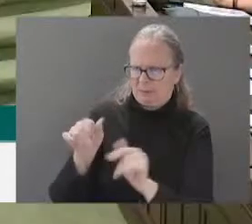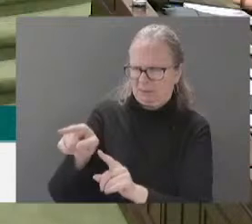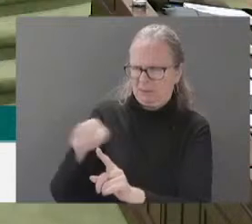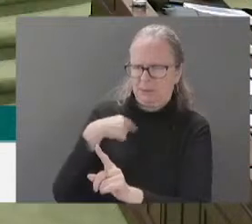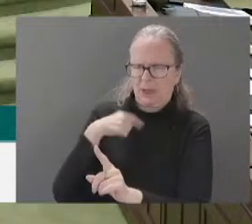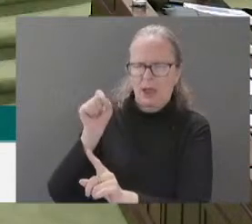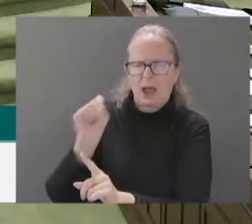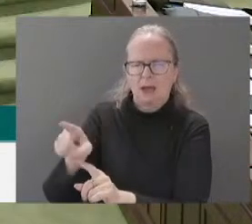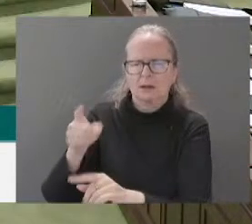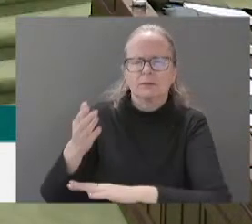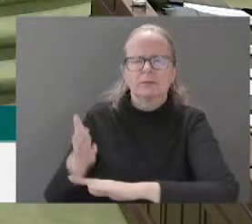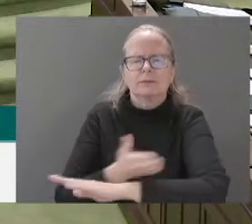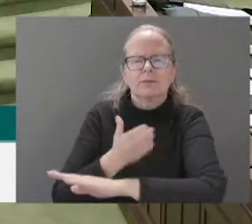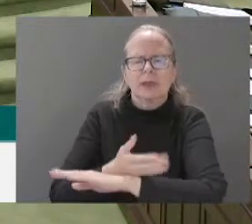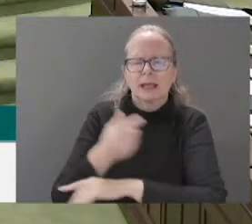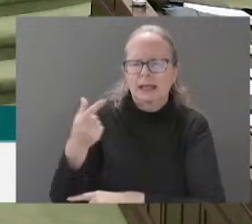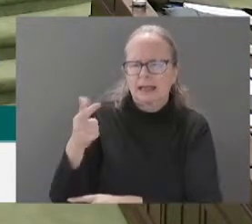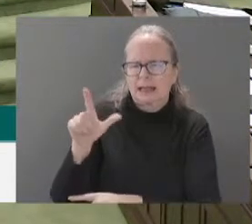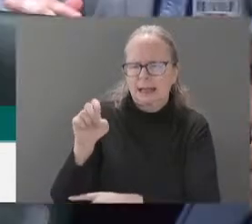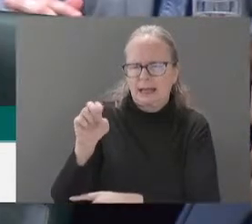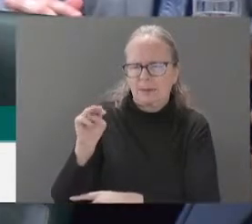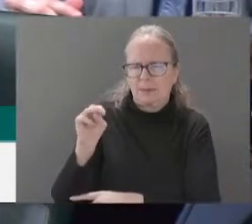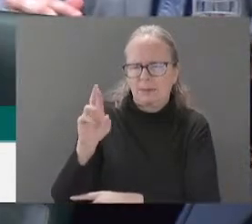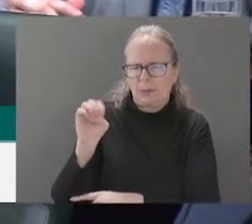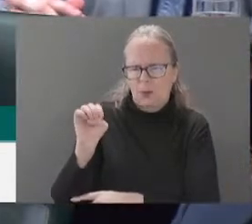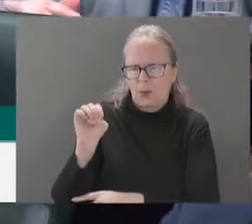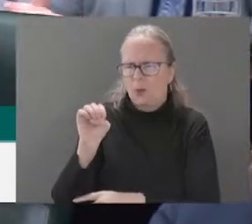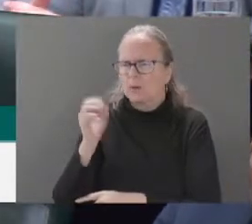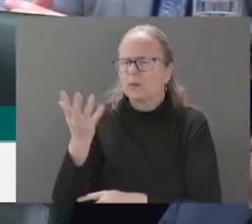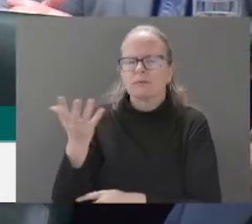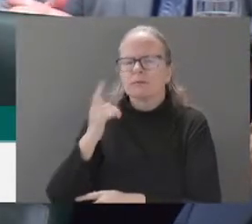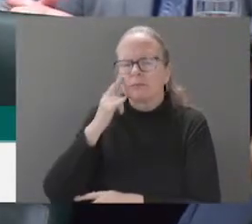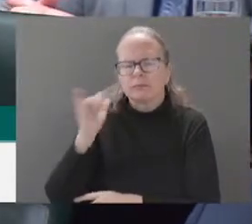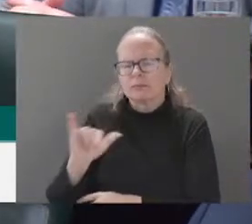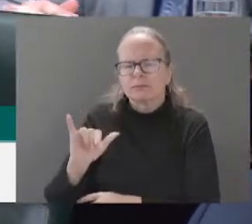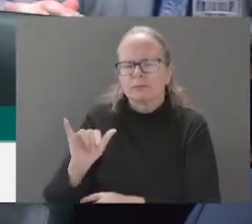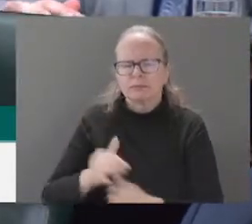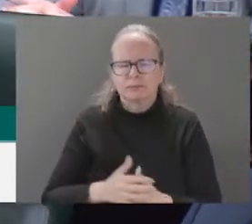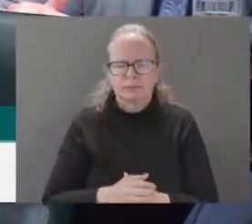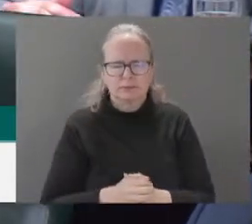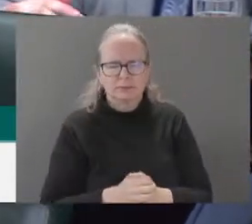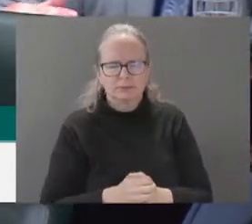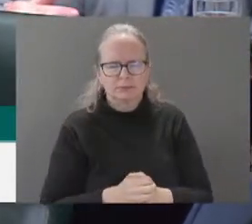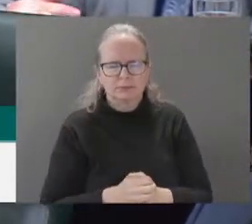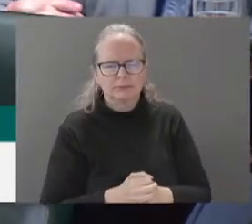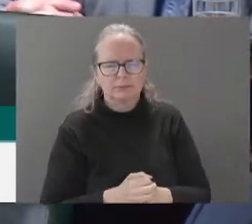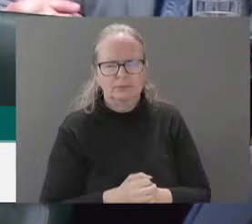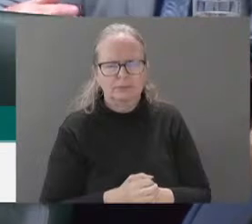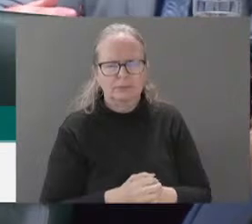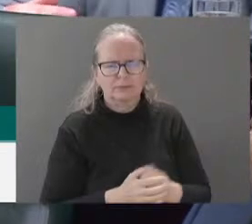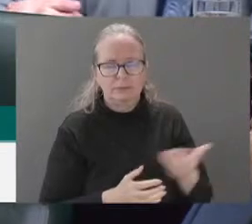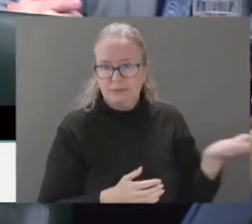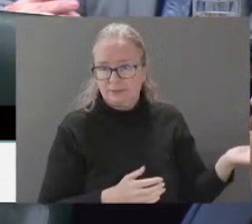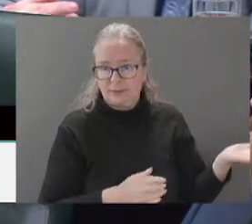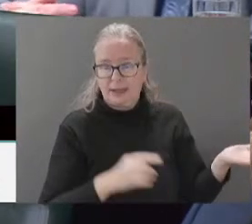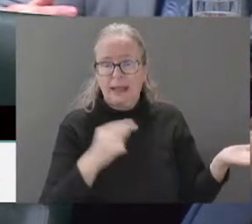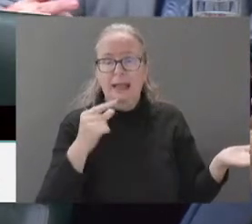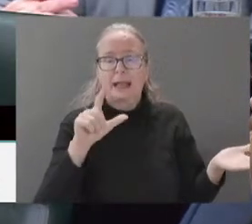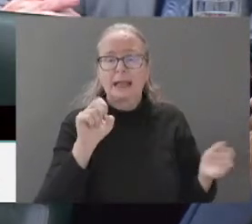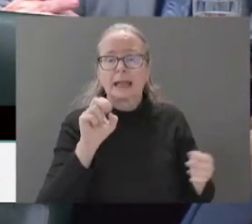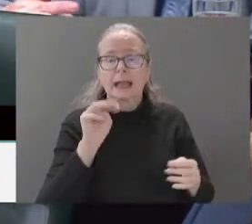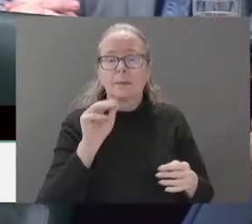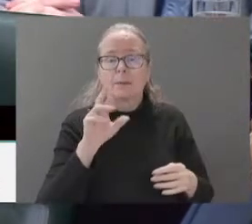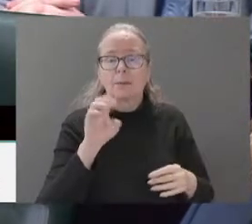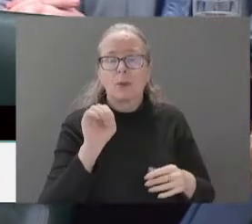Honorable Minister well Mr Speaker Glenmore Trail is apparently very popular with the NDP but it's also an important road for the City of